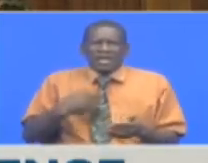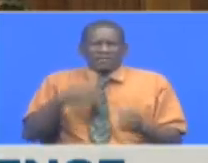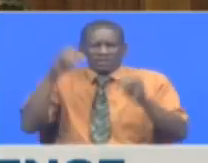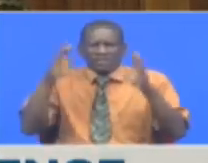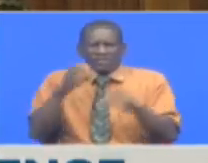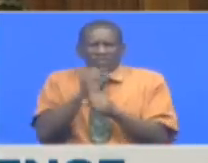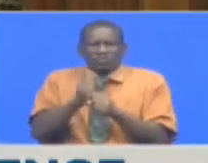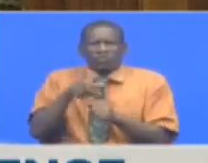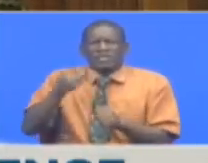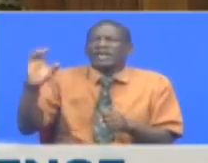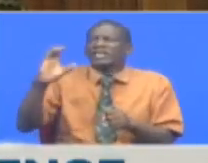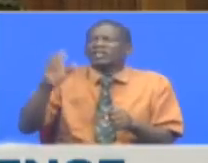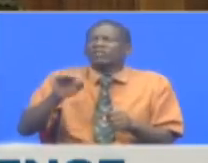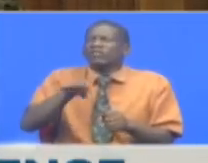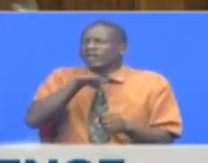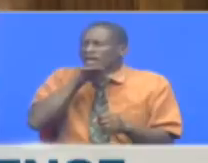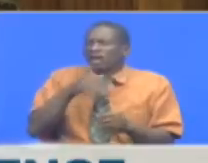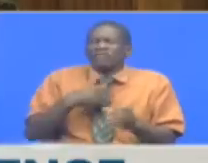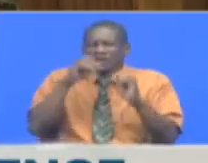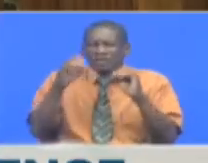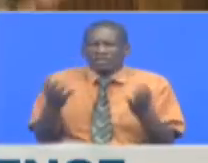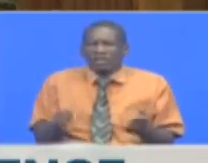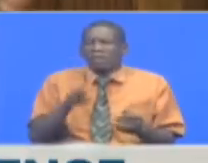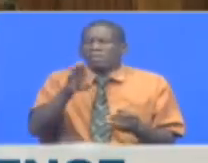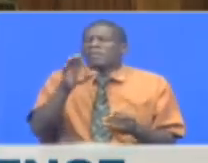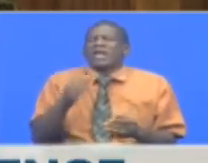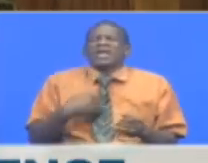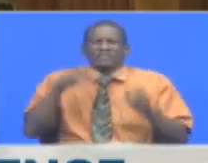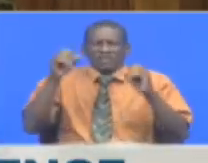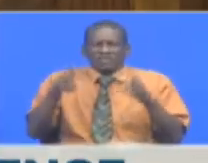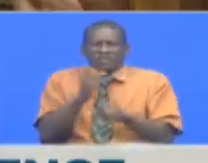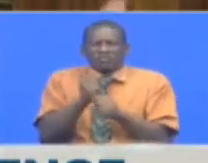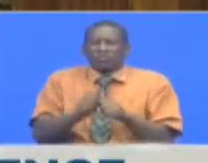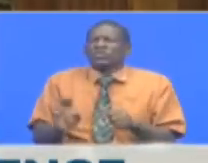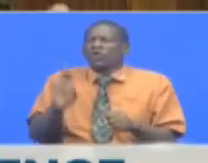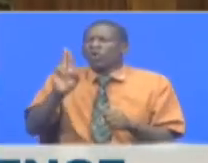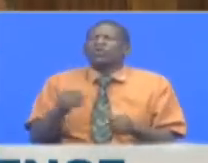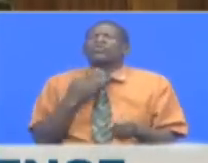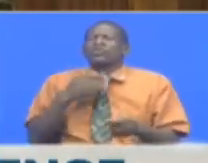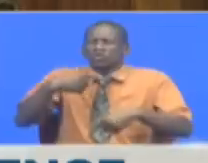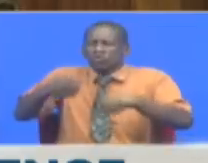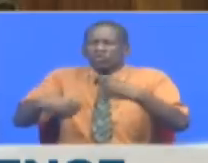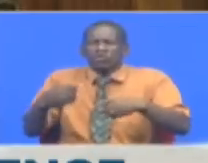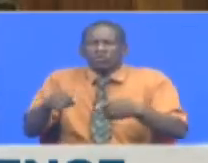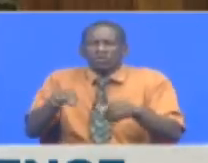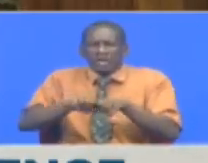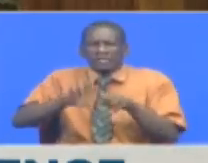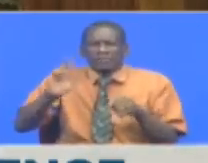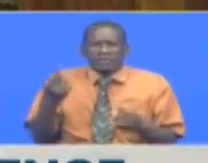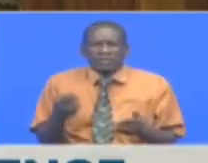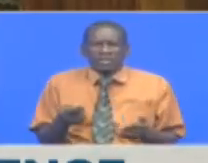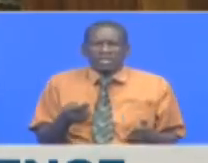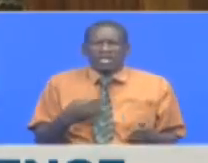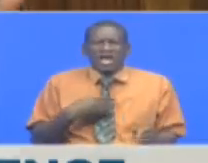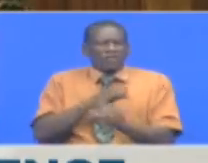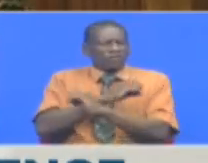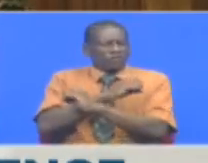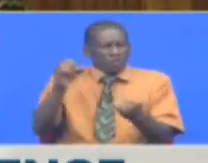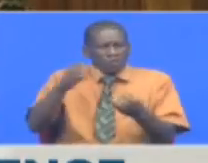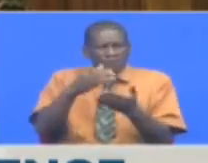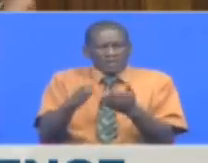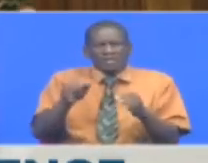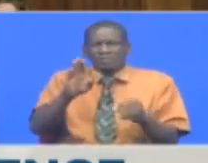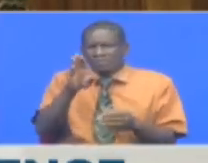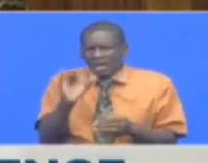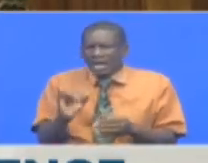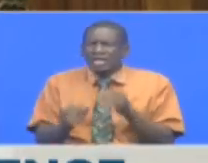his candidacy. BBI has nothing to do with Uhuru wanting to continue, because there is no clause in BBI